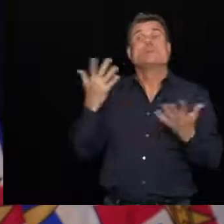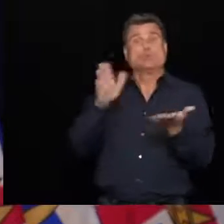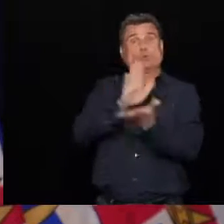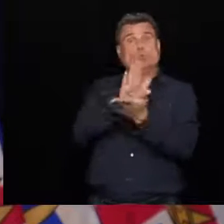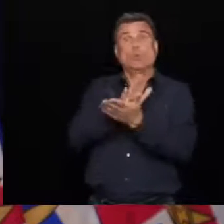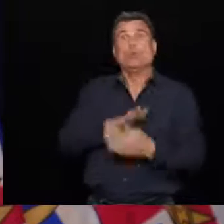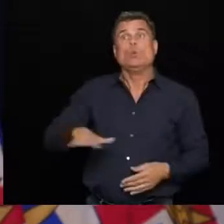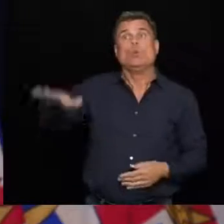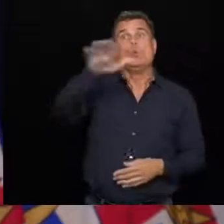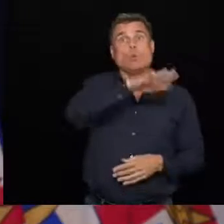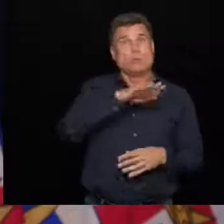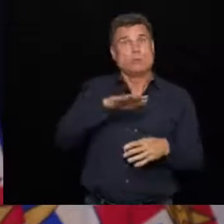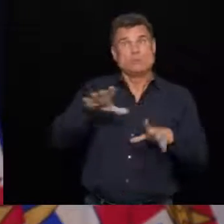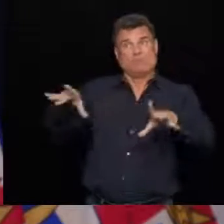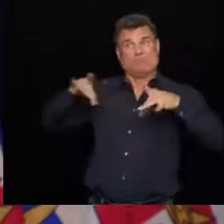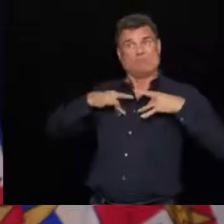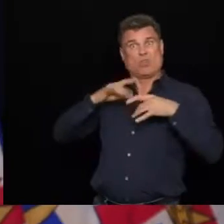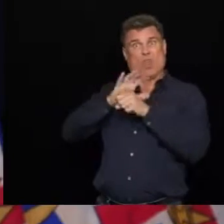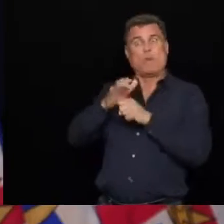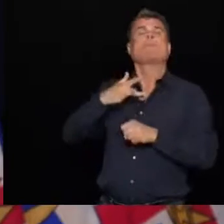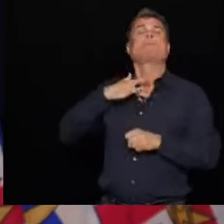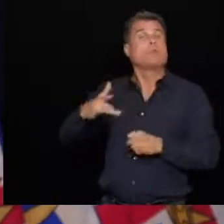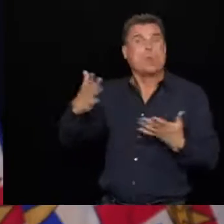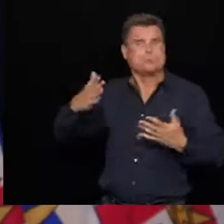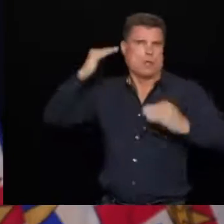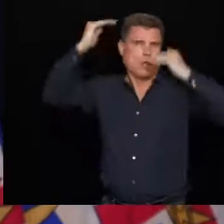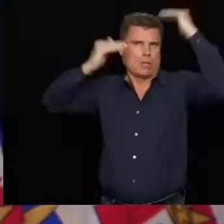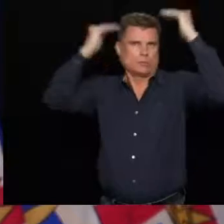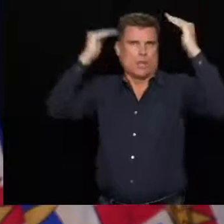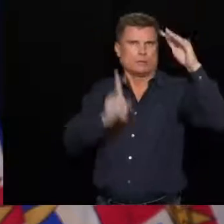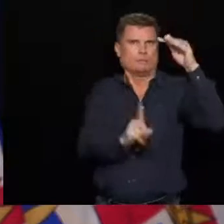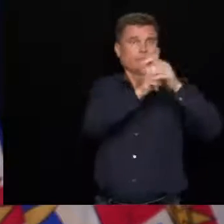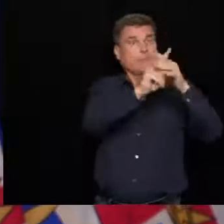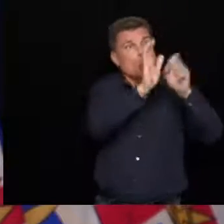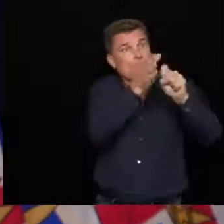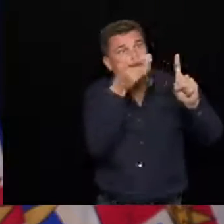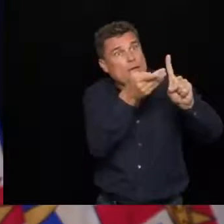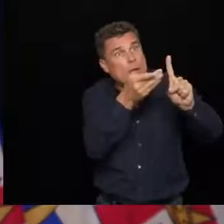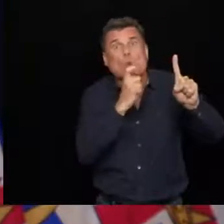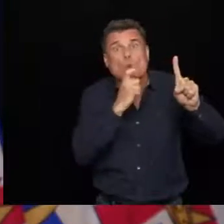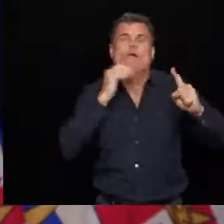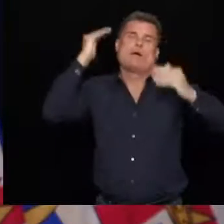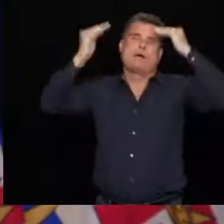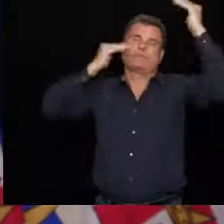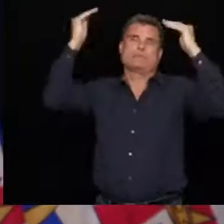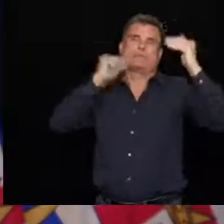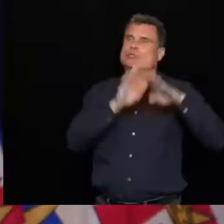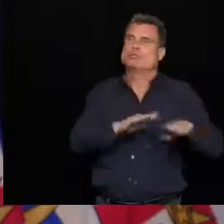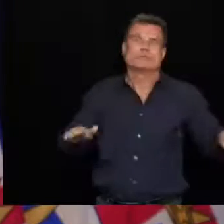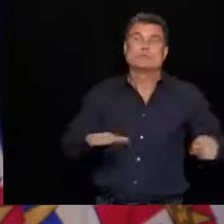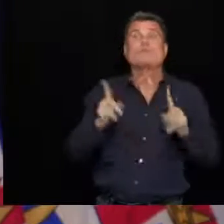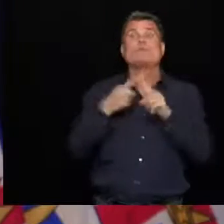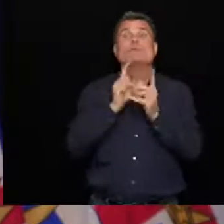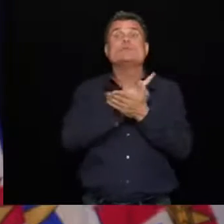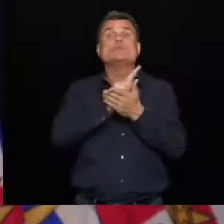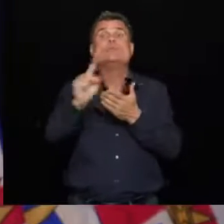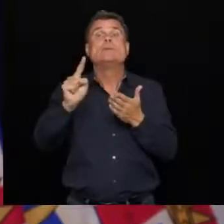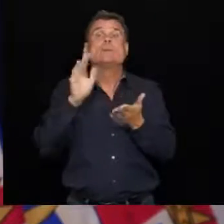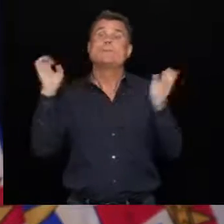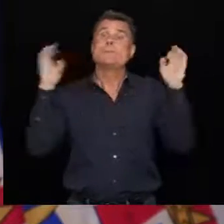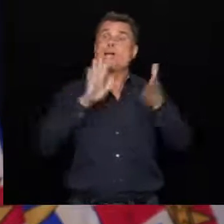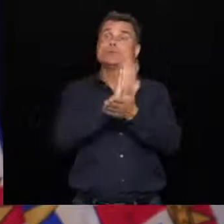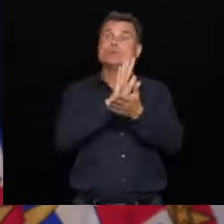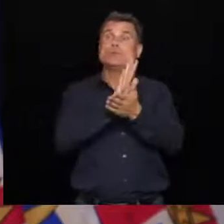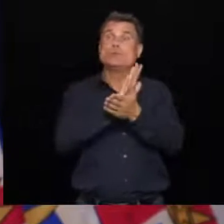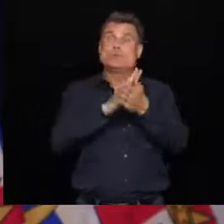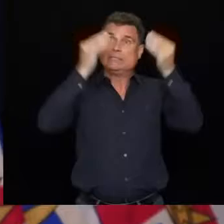remember that as well. And in the first week going back, where teachers spent time together, we had some exposures there.